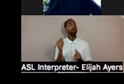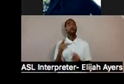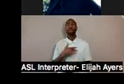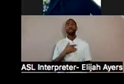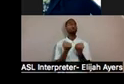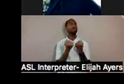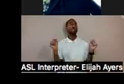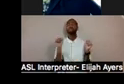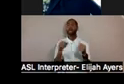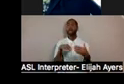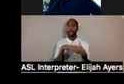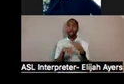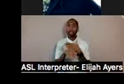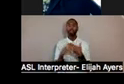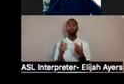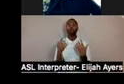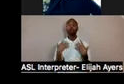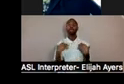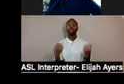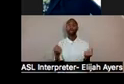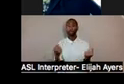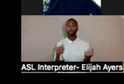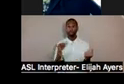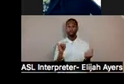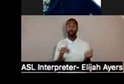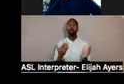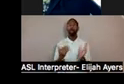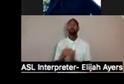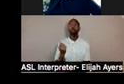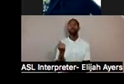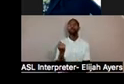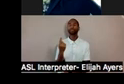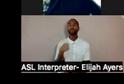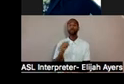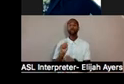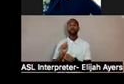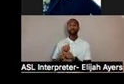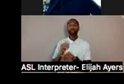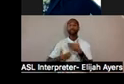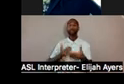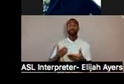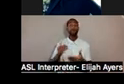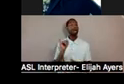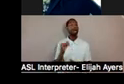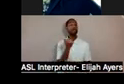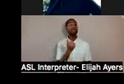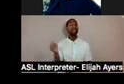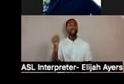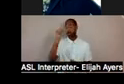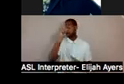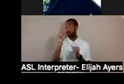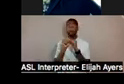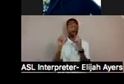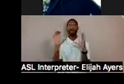to access a sense of healing. So again, as we go through this work, if there are any light bulbs or